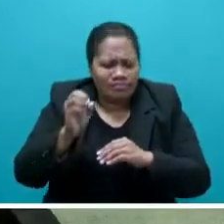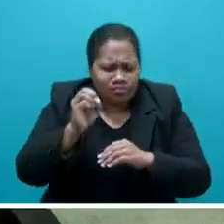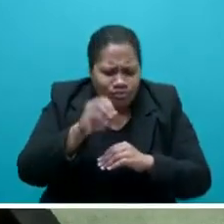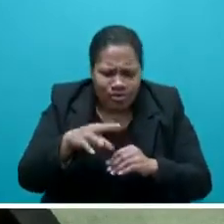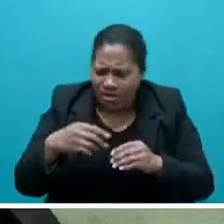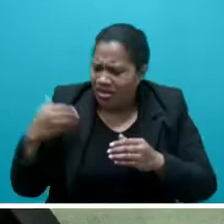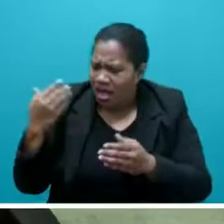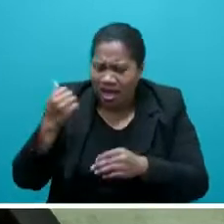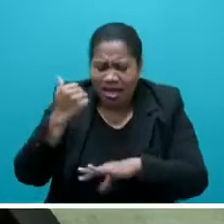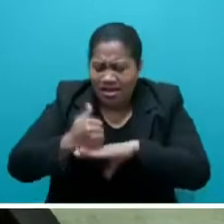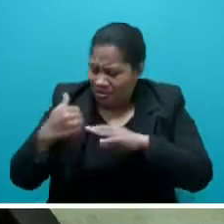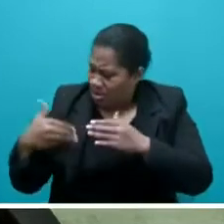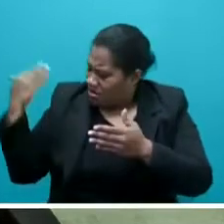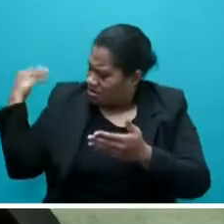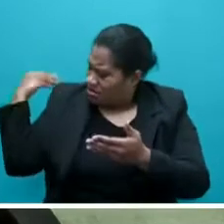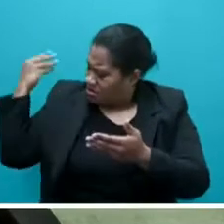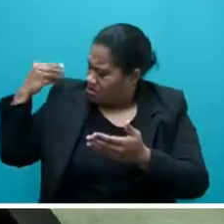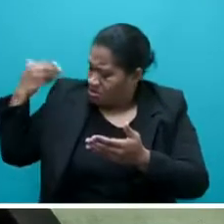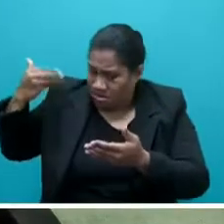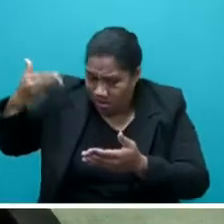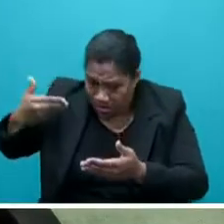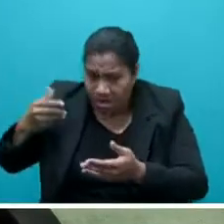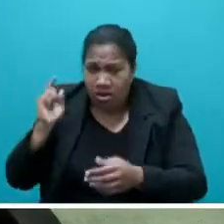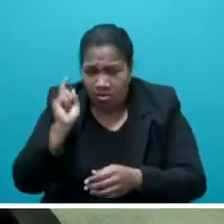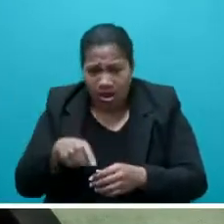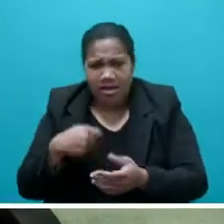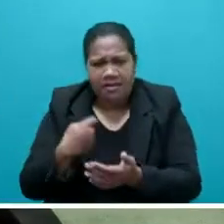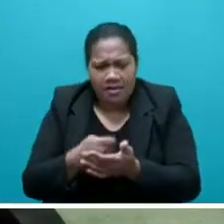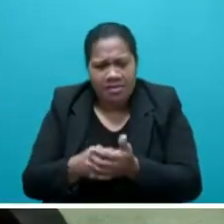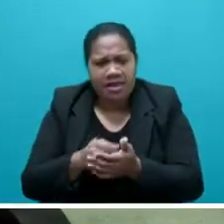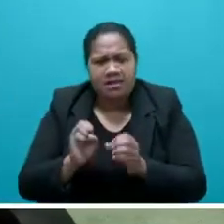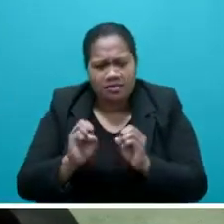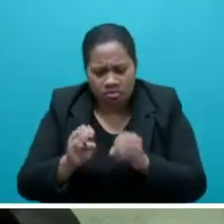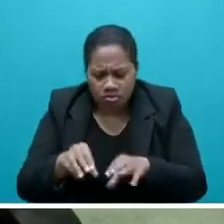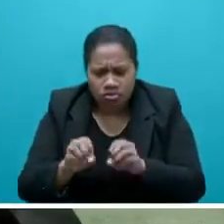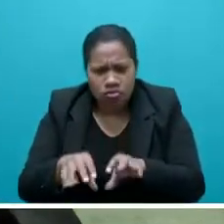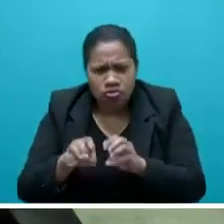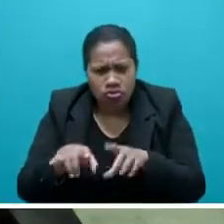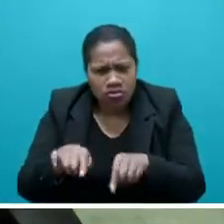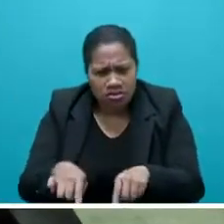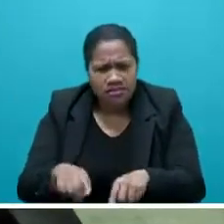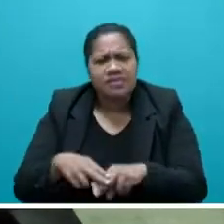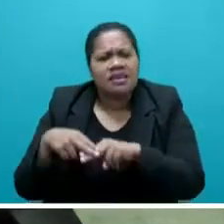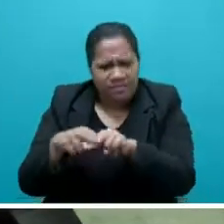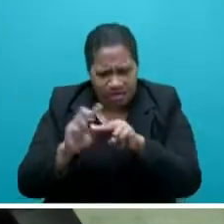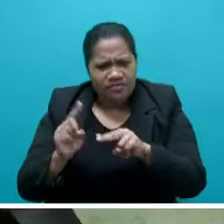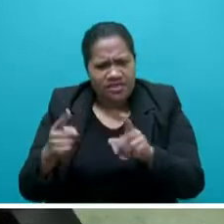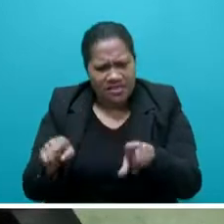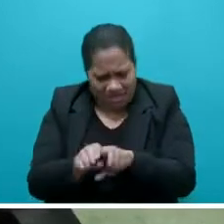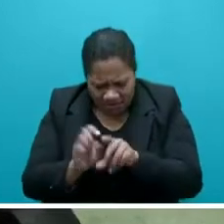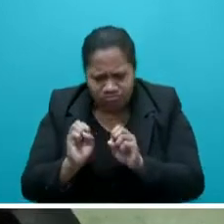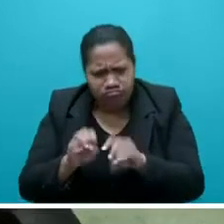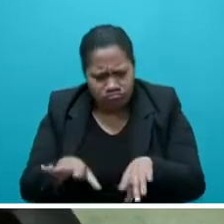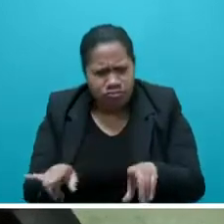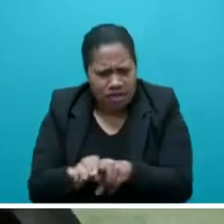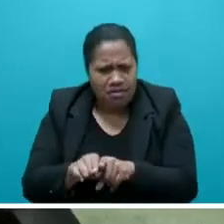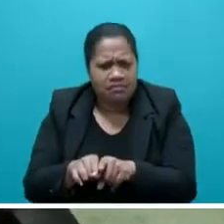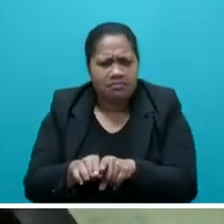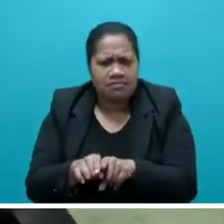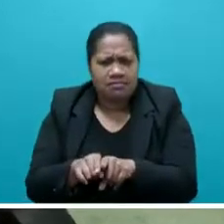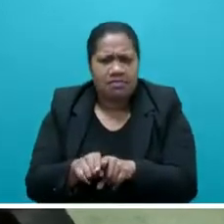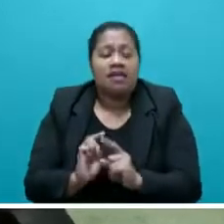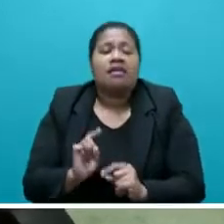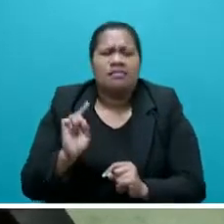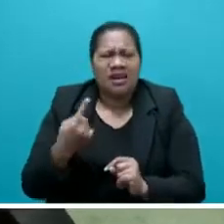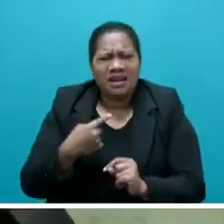government, and the Fiji First government. There's absolutely nothing untoward about that. What she doesn't understand, Mr. Speaker, and fail to